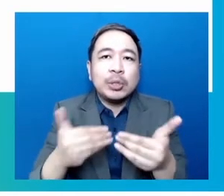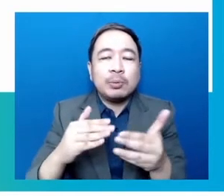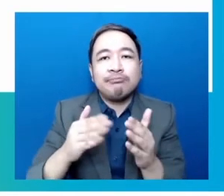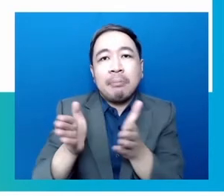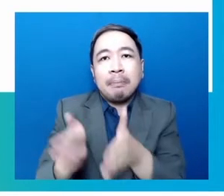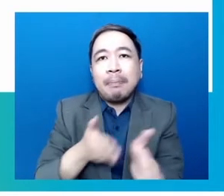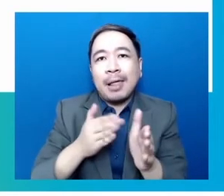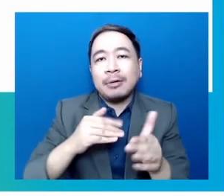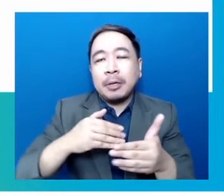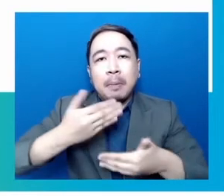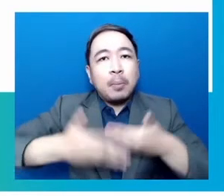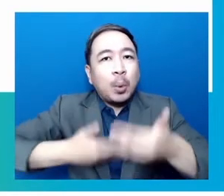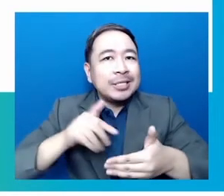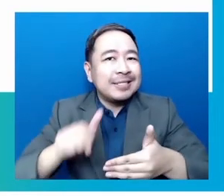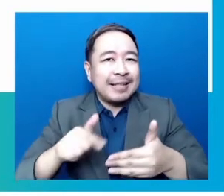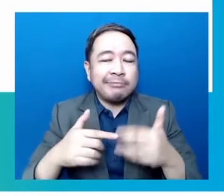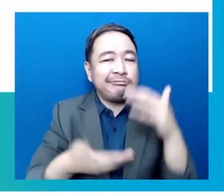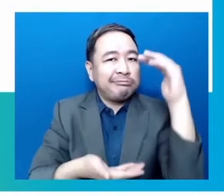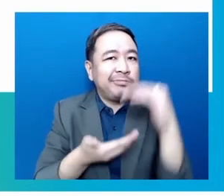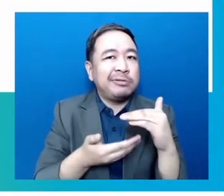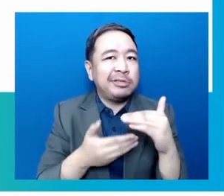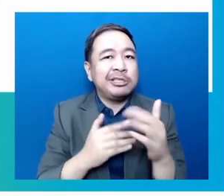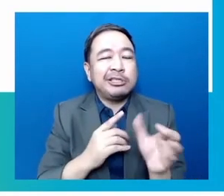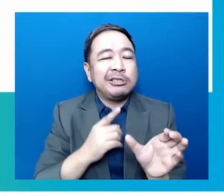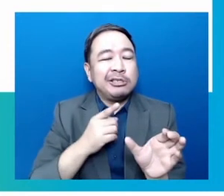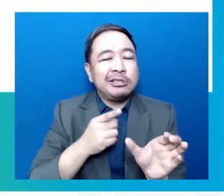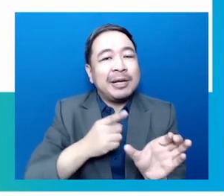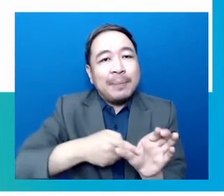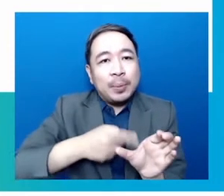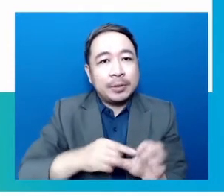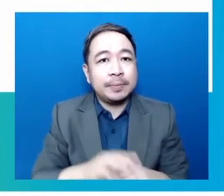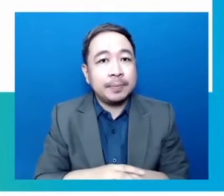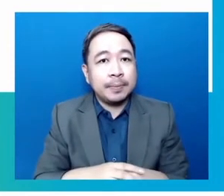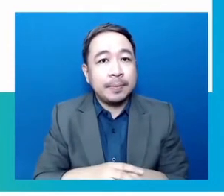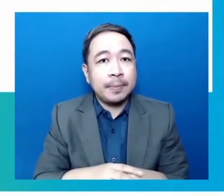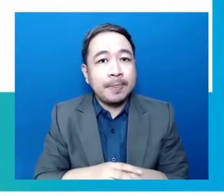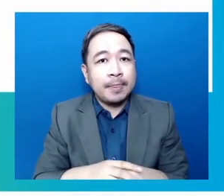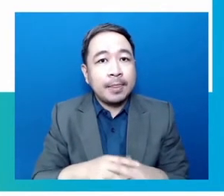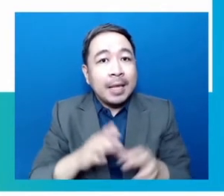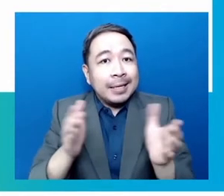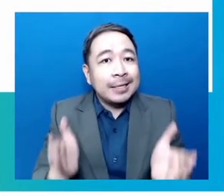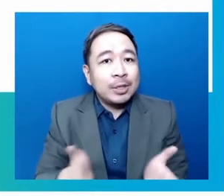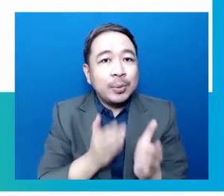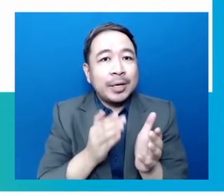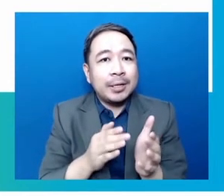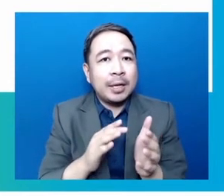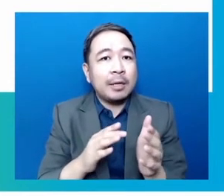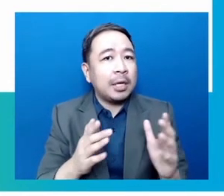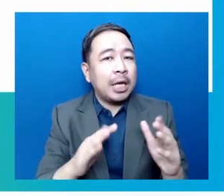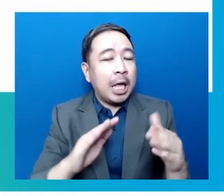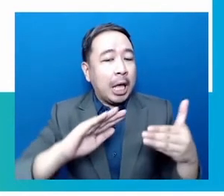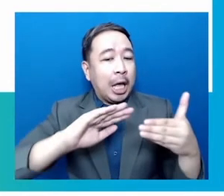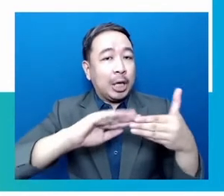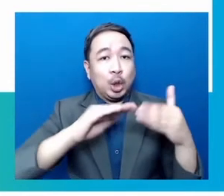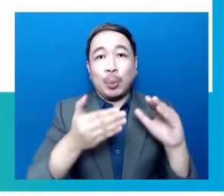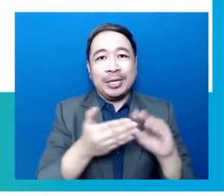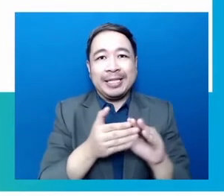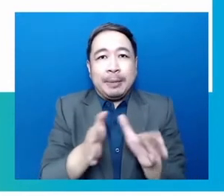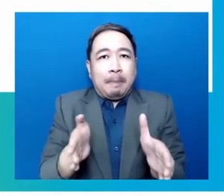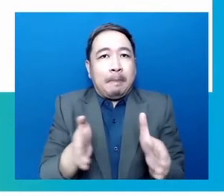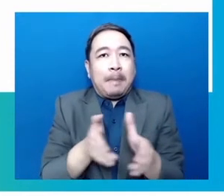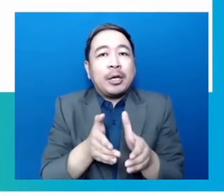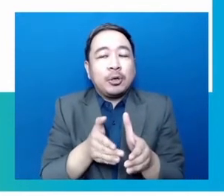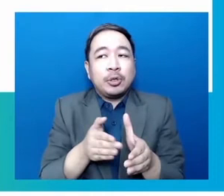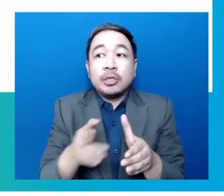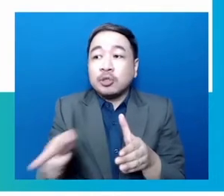We also urge ADB to promote community microgrids. Community microgrids takes the concept of prosumer